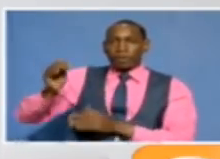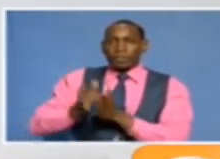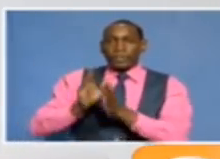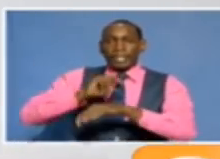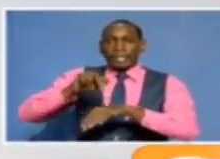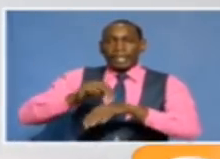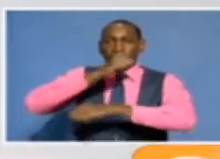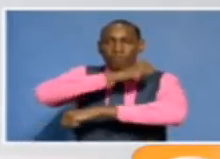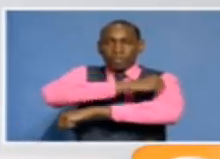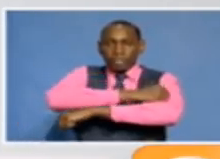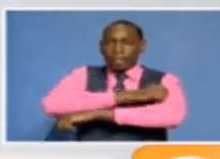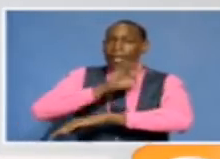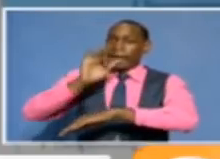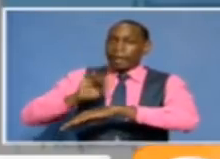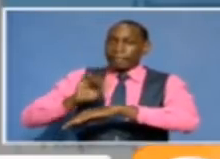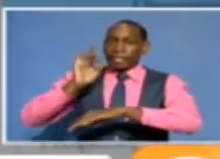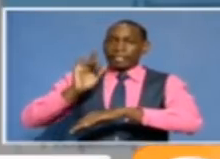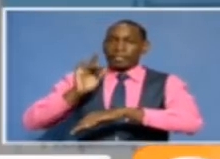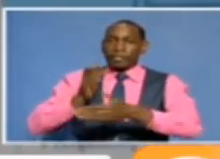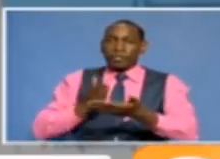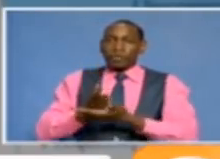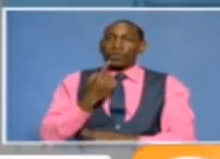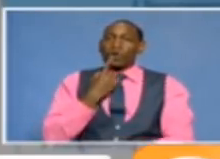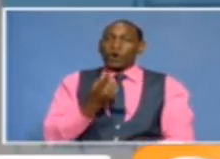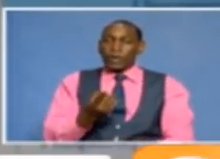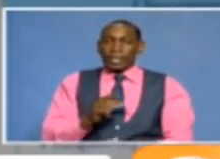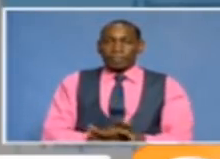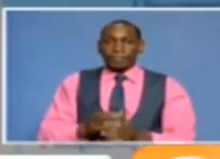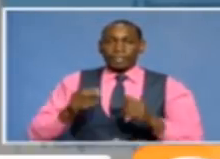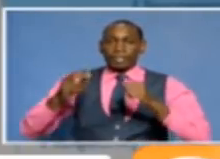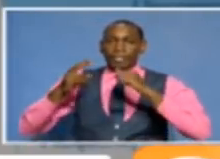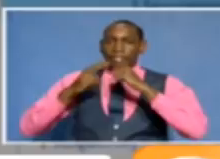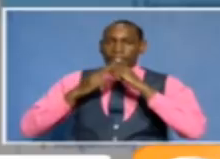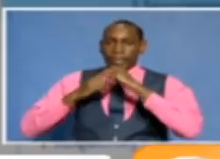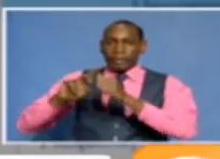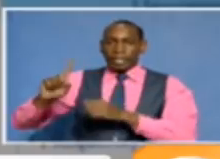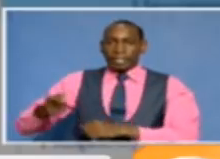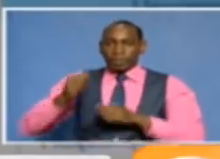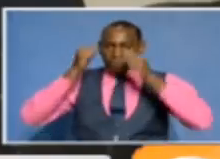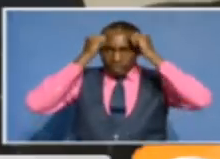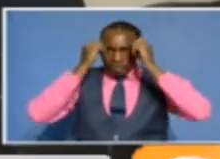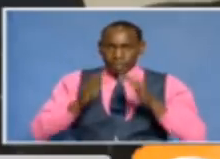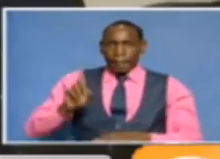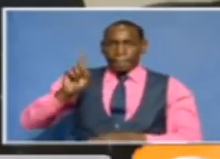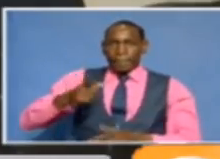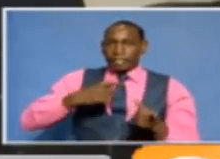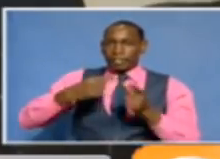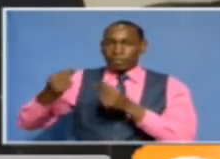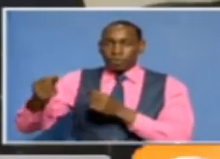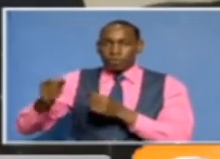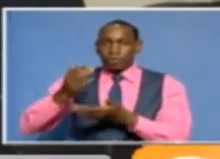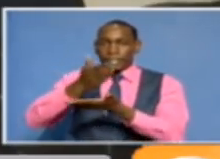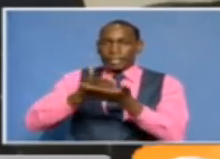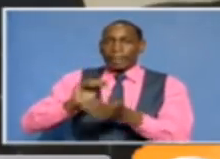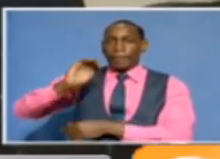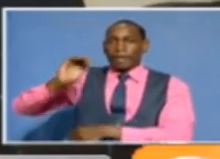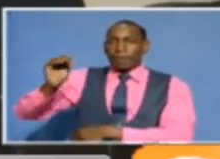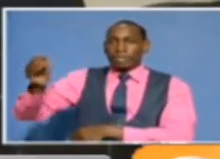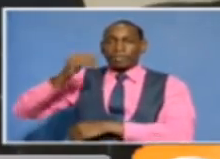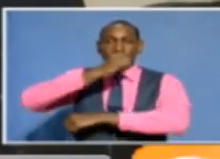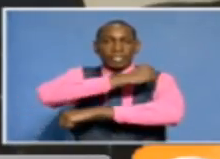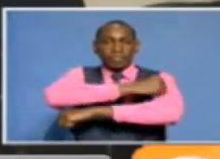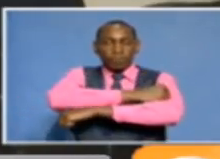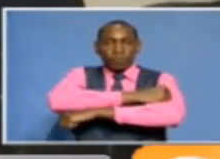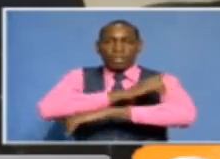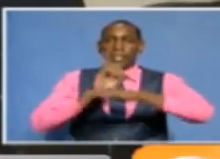national schools are affected by the directive. 700,000 students are supposed to go to sub-county schools.